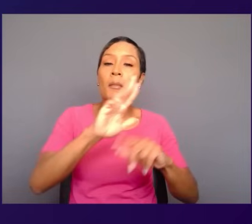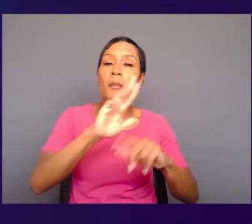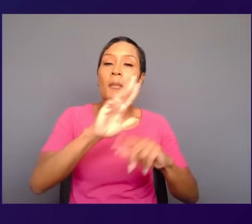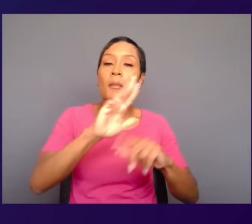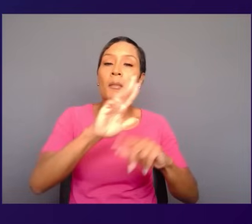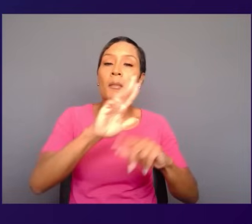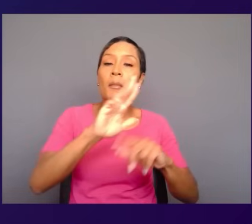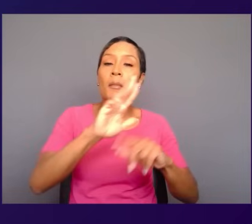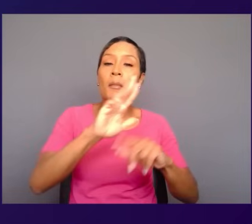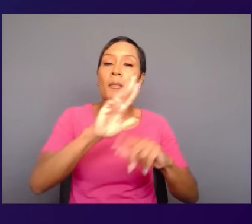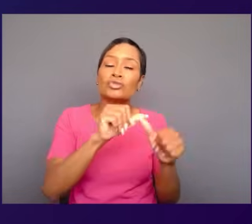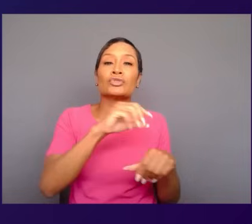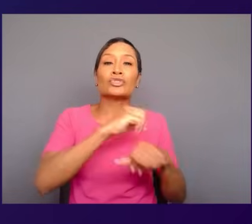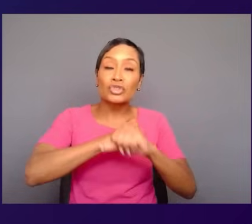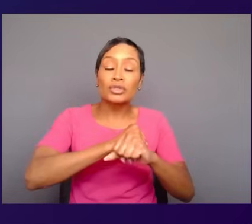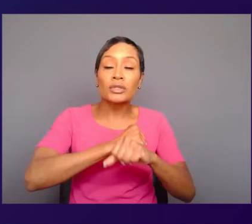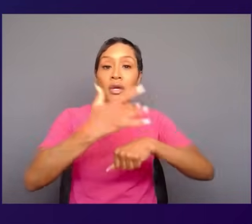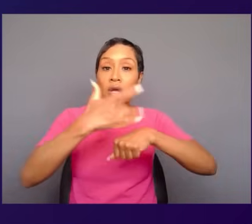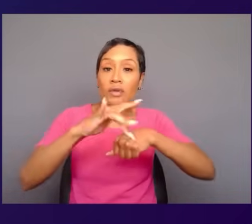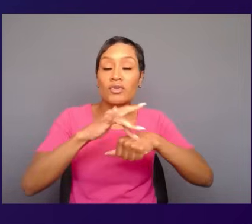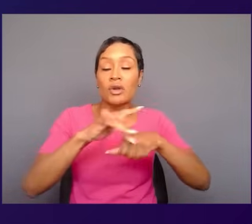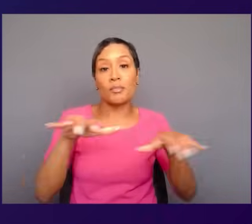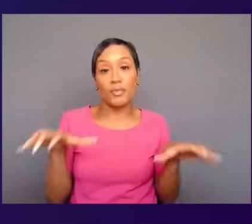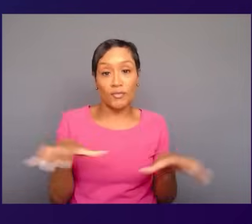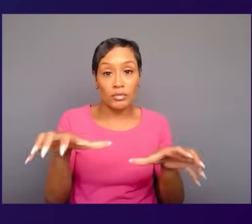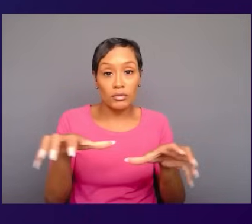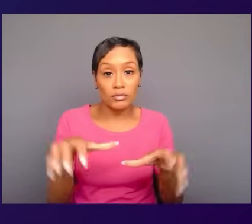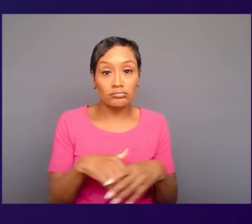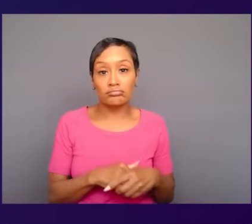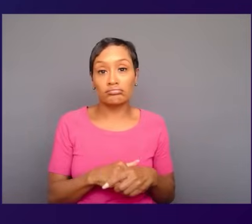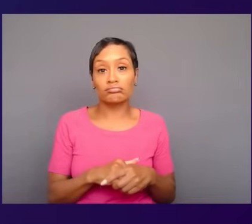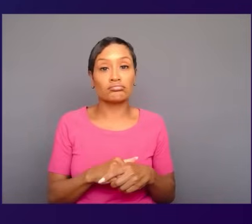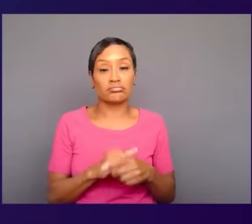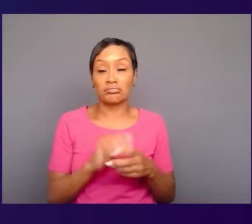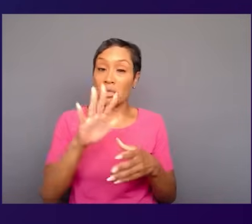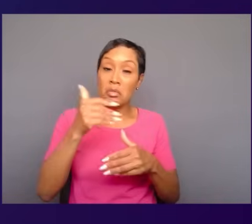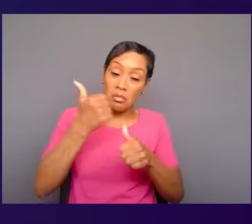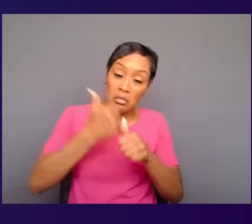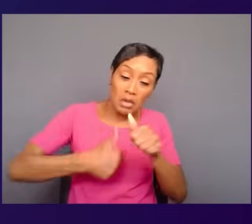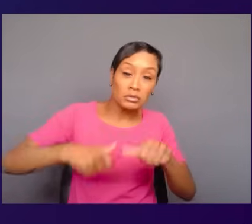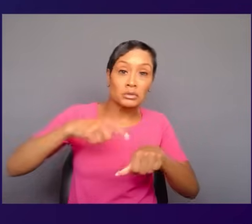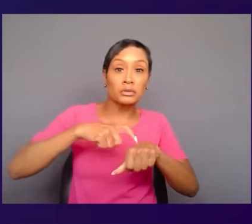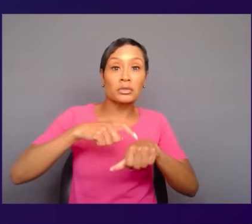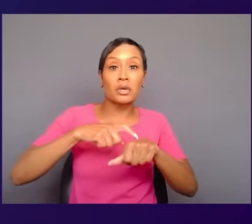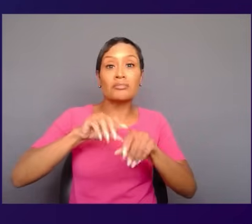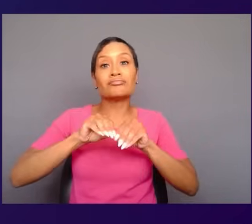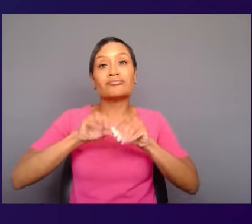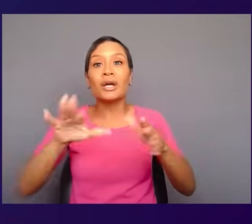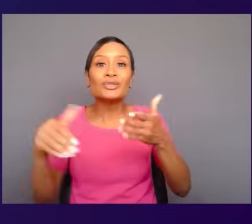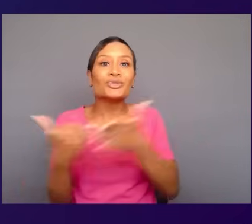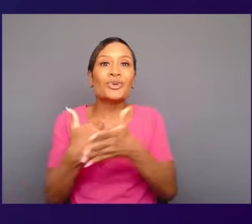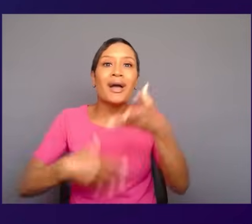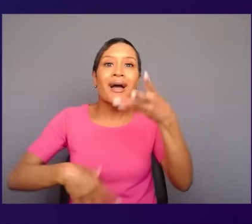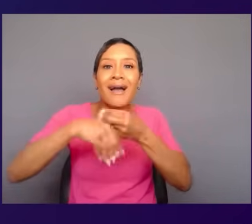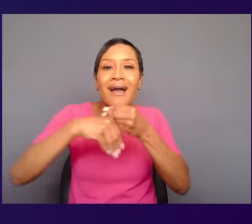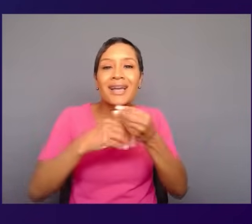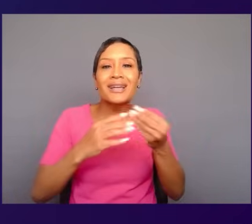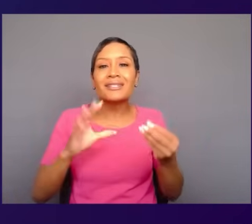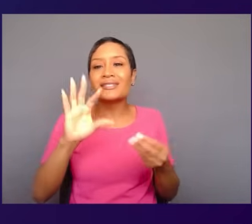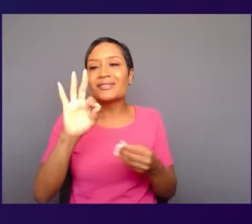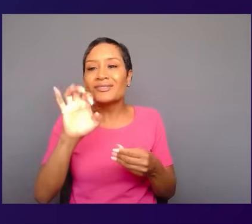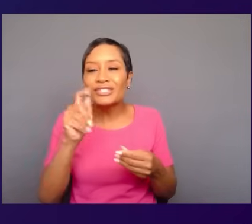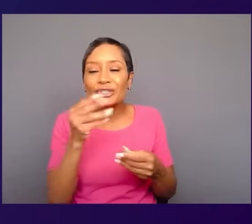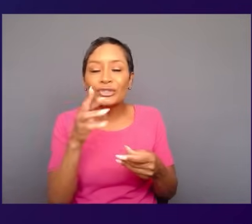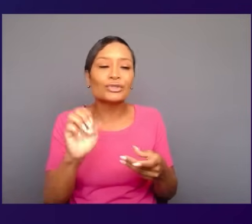durability, security, availability, and performance. Every time that we launch a new feature, every time that we tweak